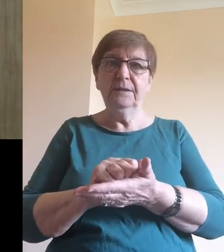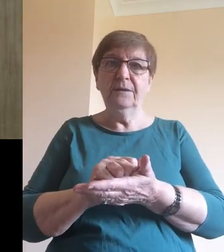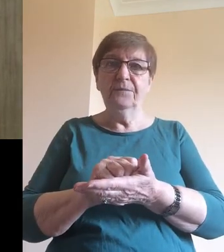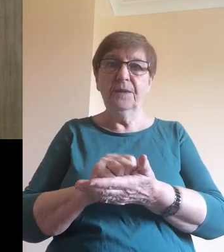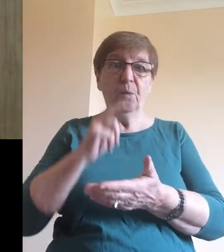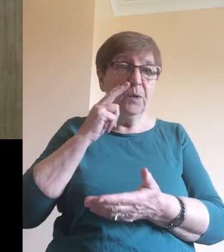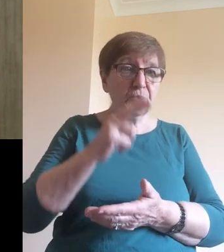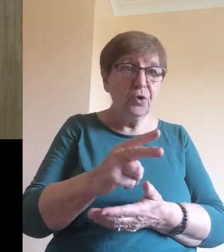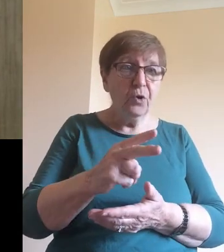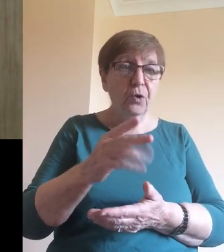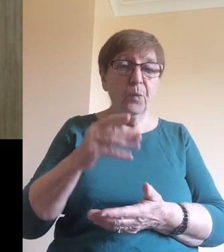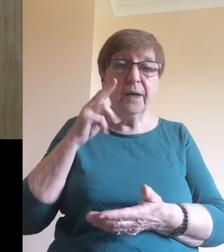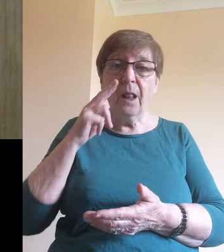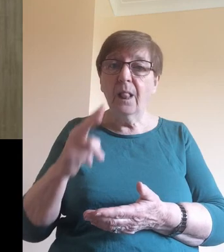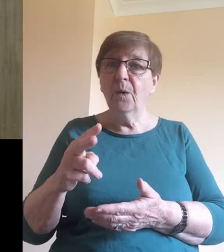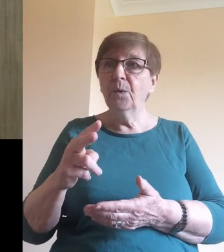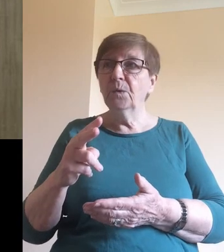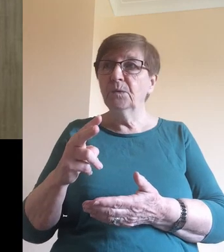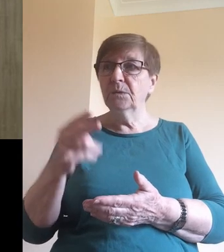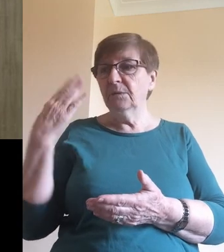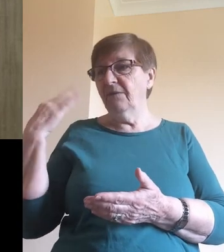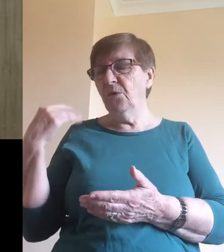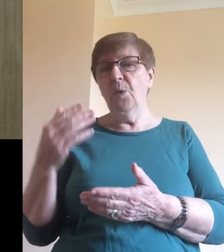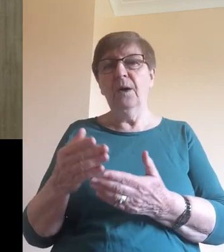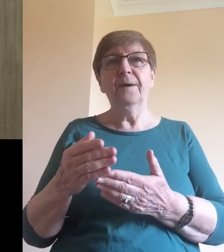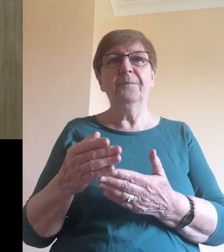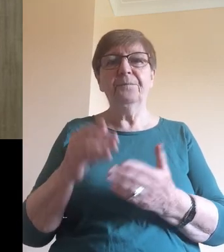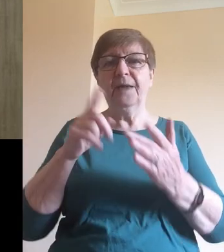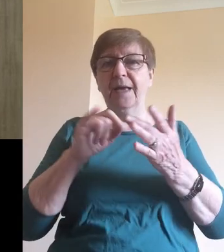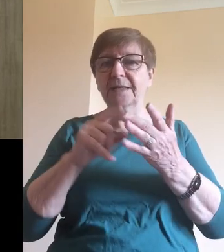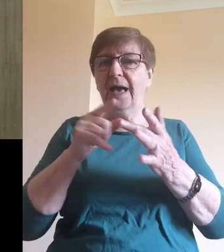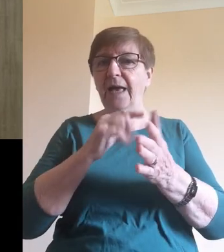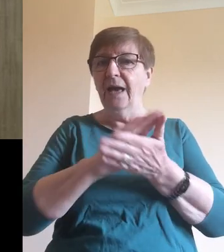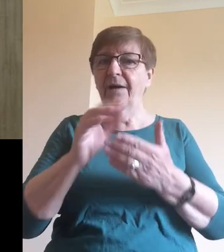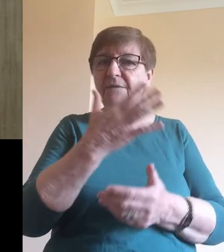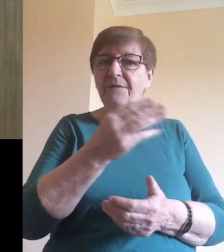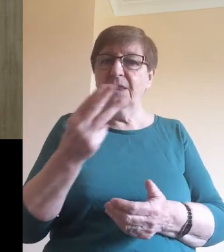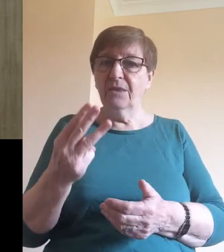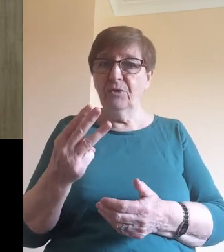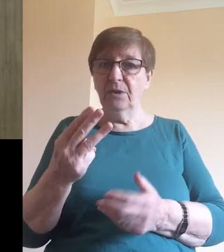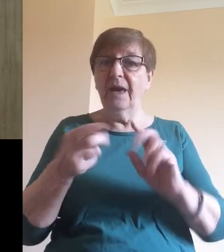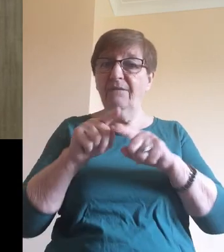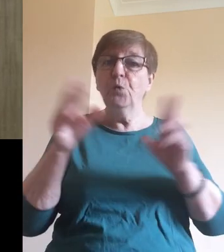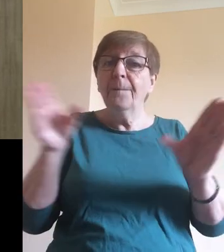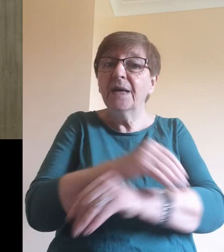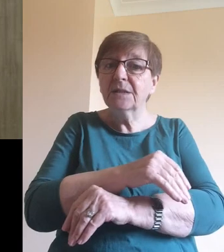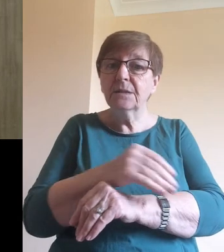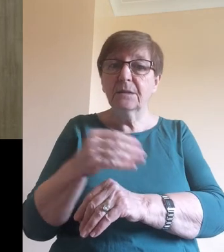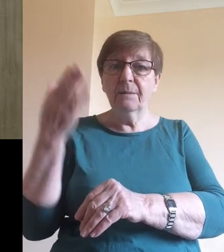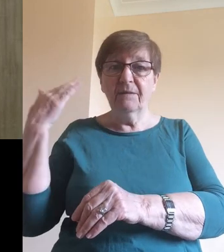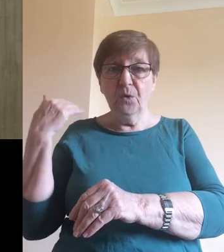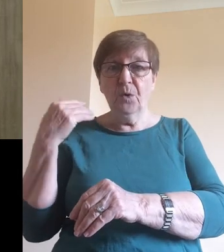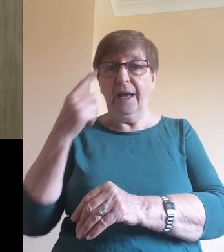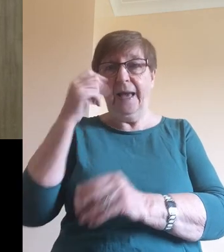And we saw that as we looked earlier in our series in Isaiah 53. And if you missed them, the sermons are still available